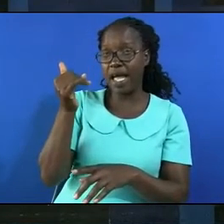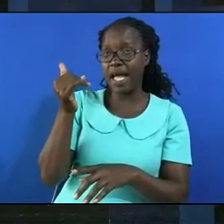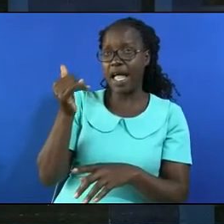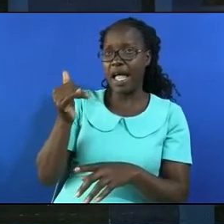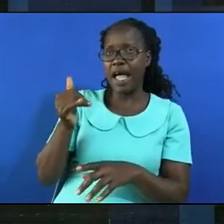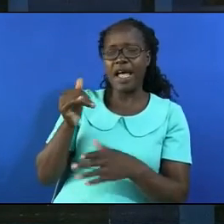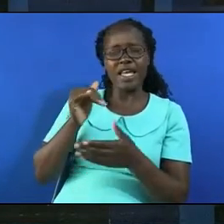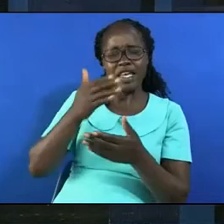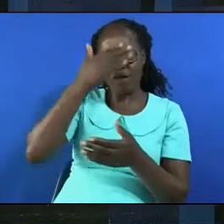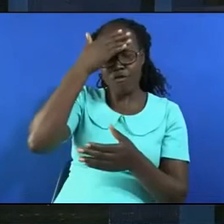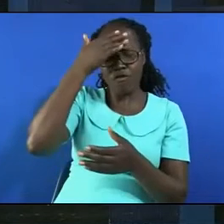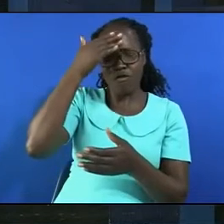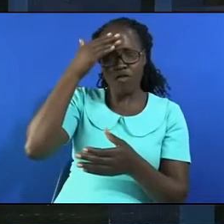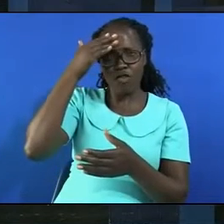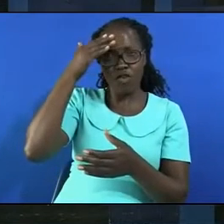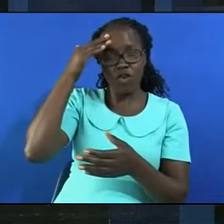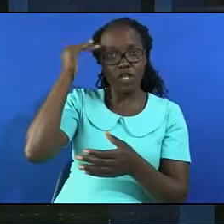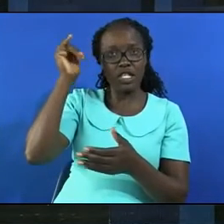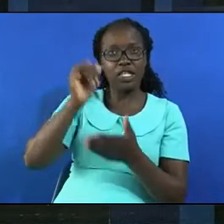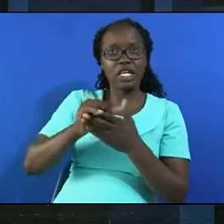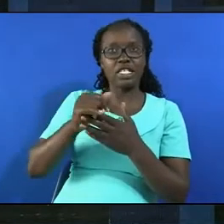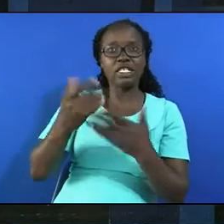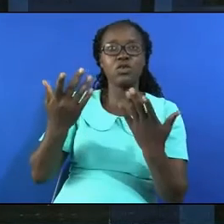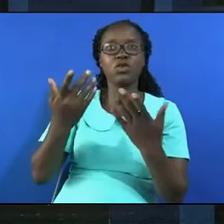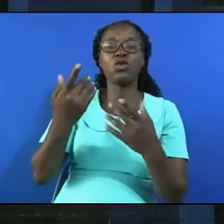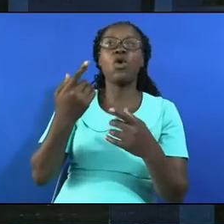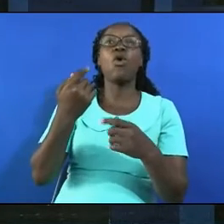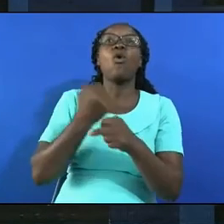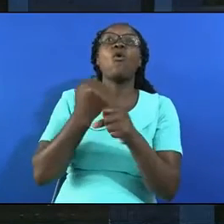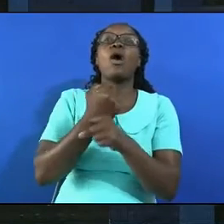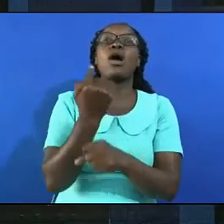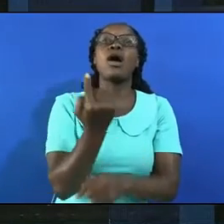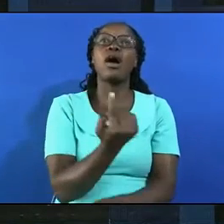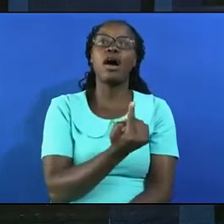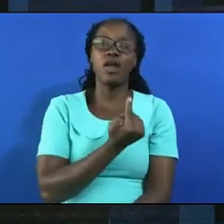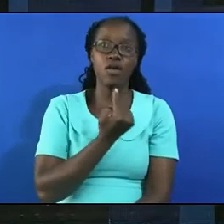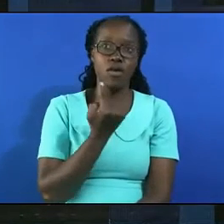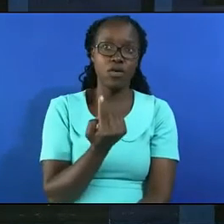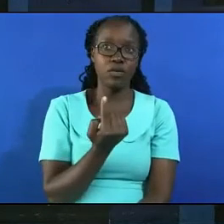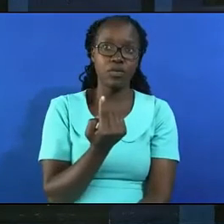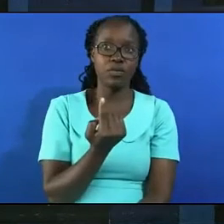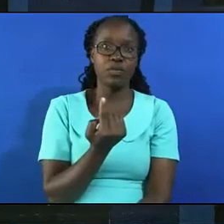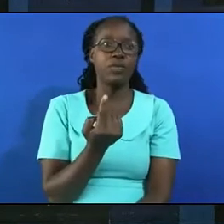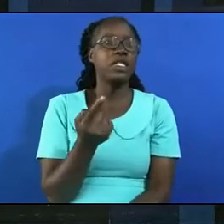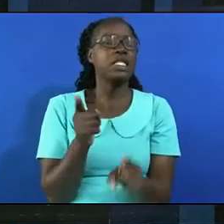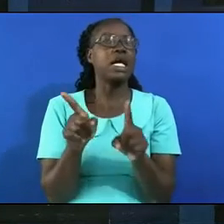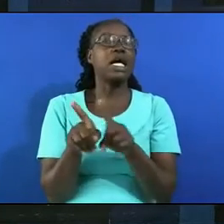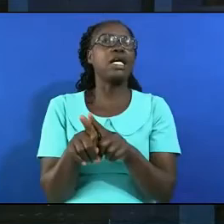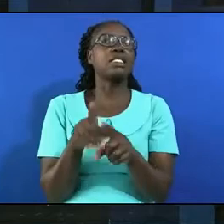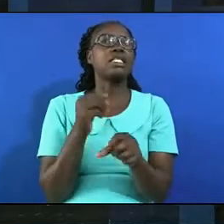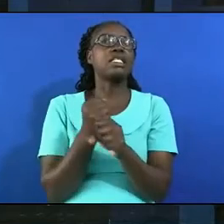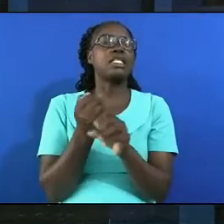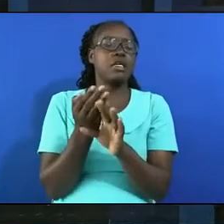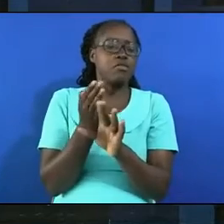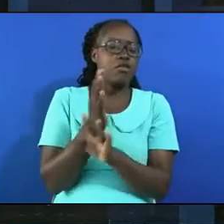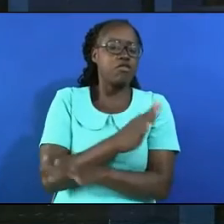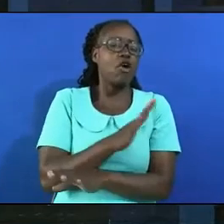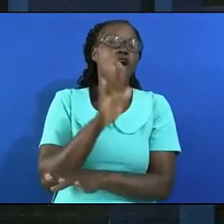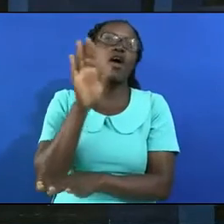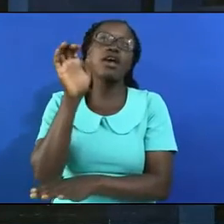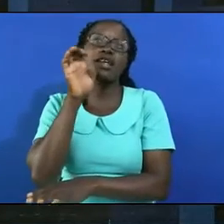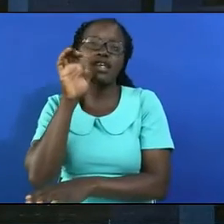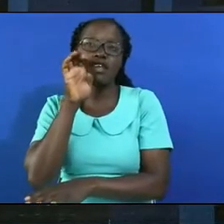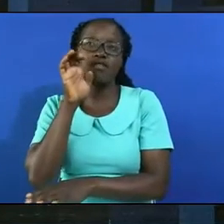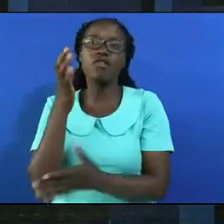he forgot that he could operate alone. As he had done before Eve was